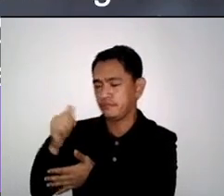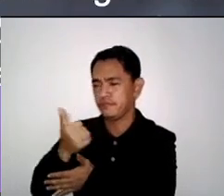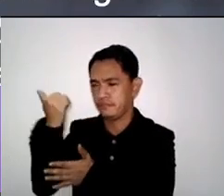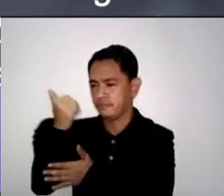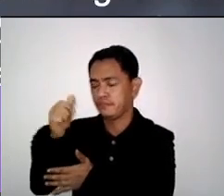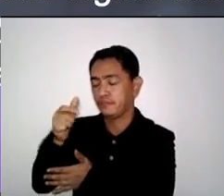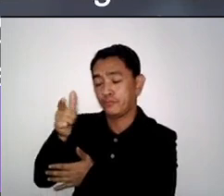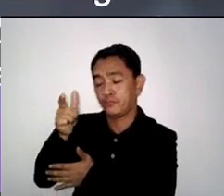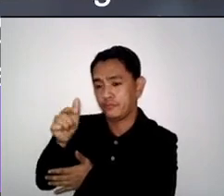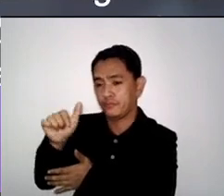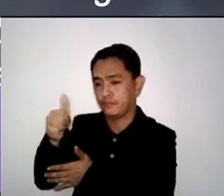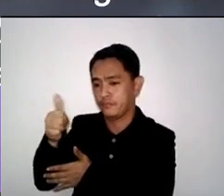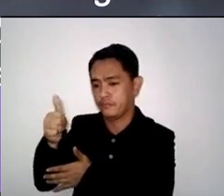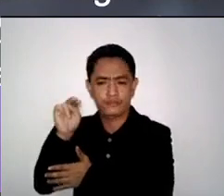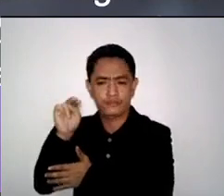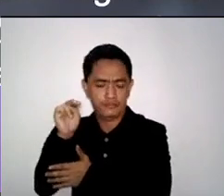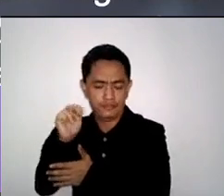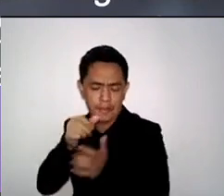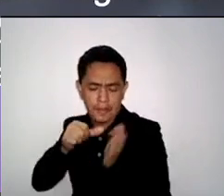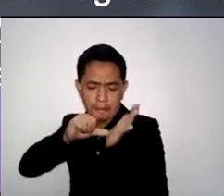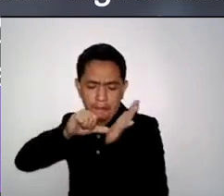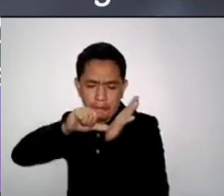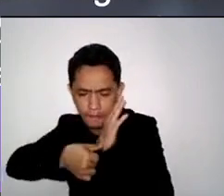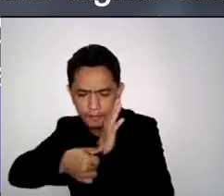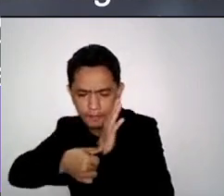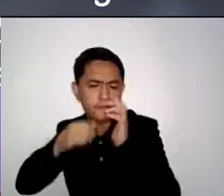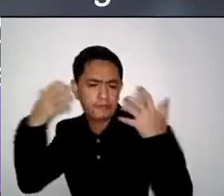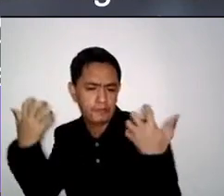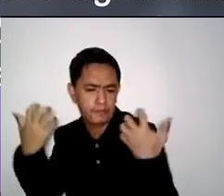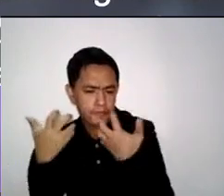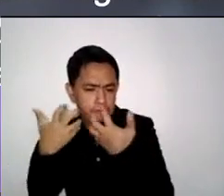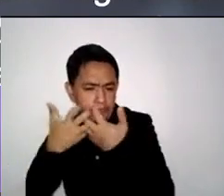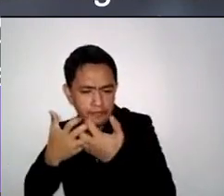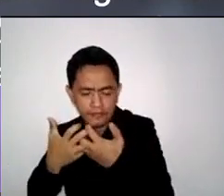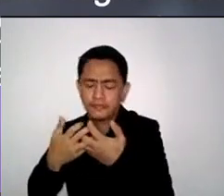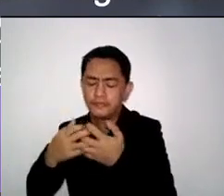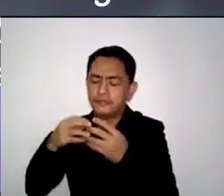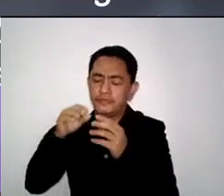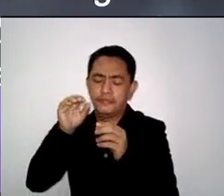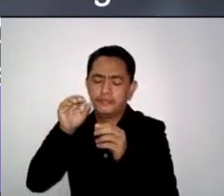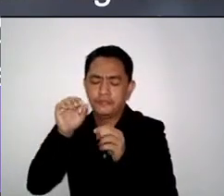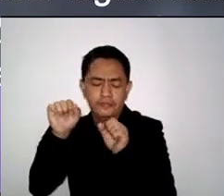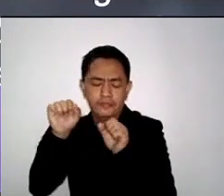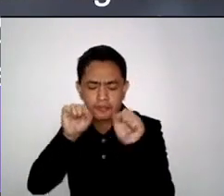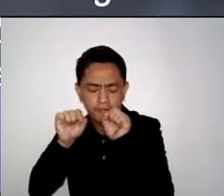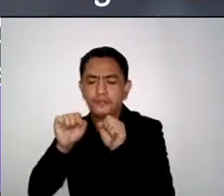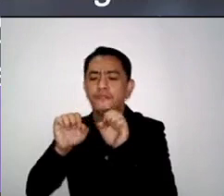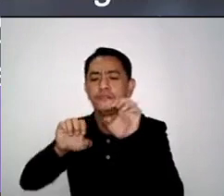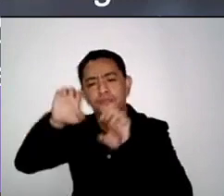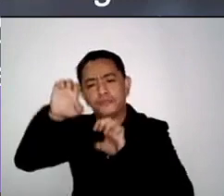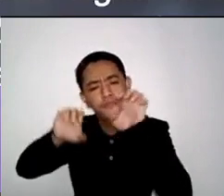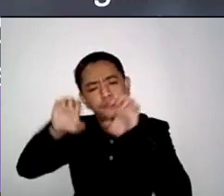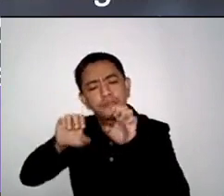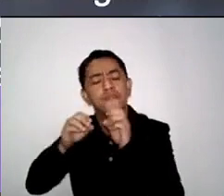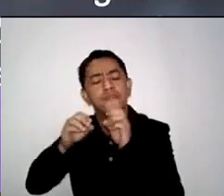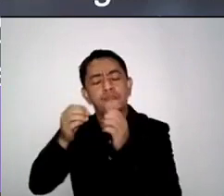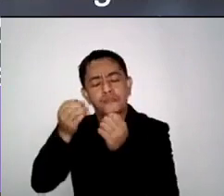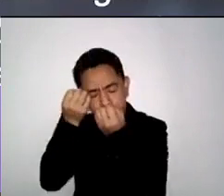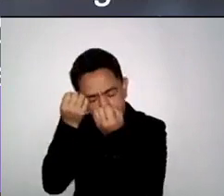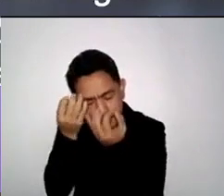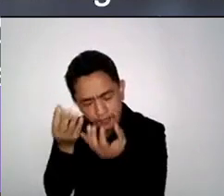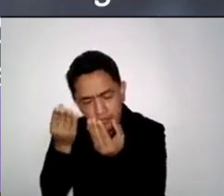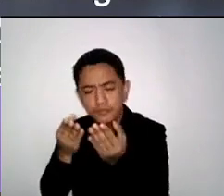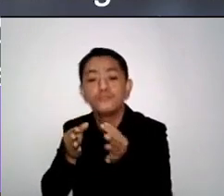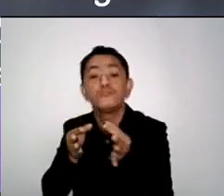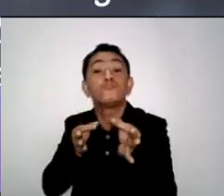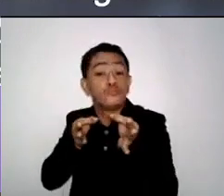needed emphasis on engaging with, synthesizing, and evaluating information was explained. This